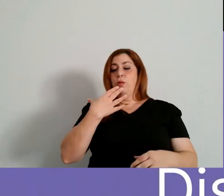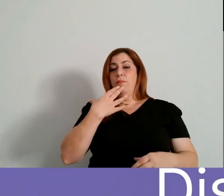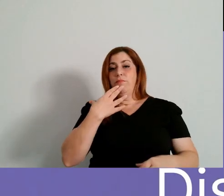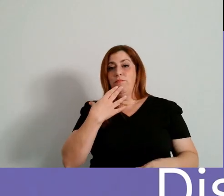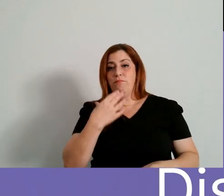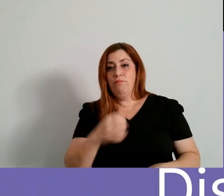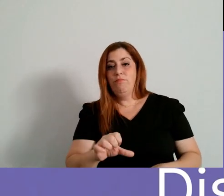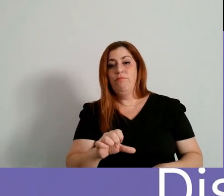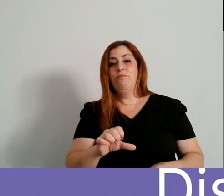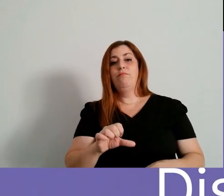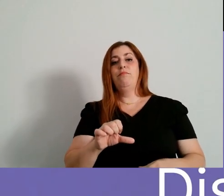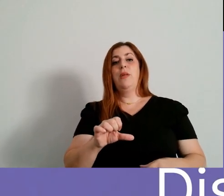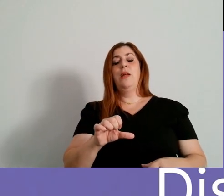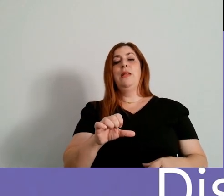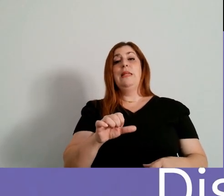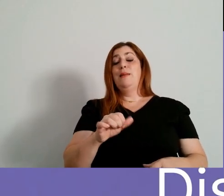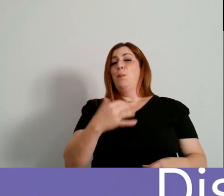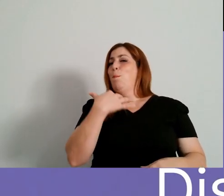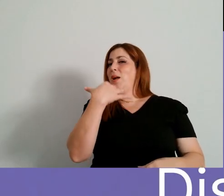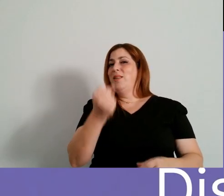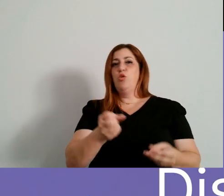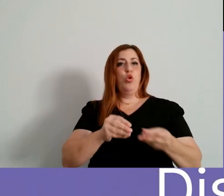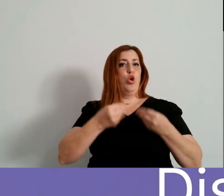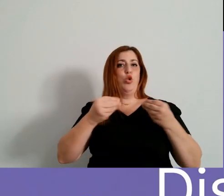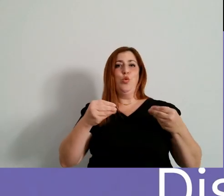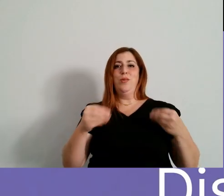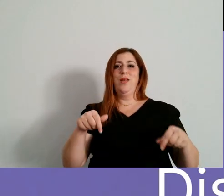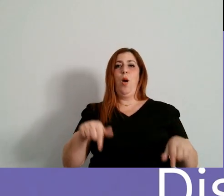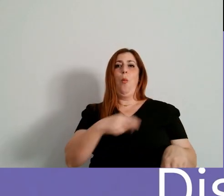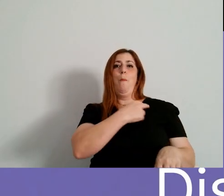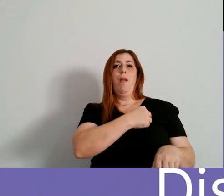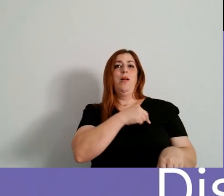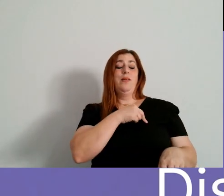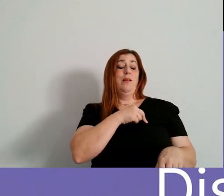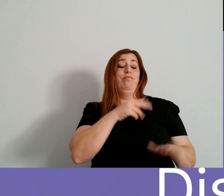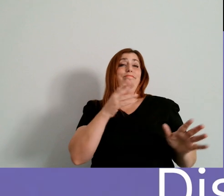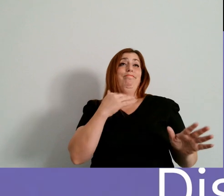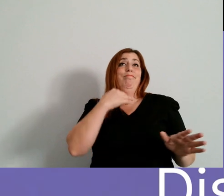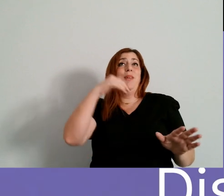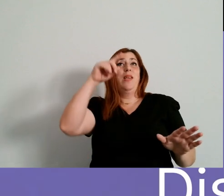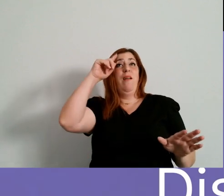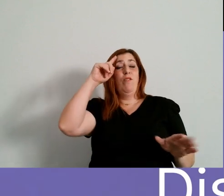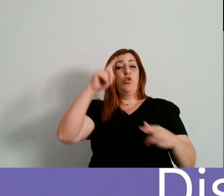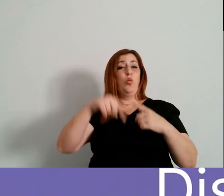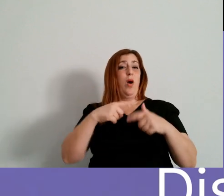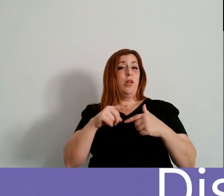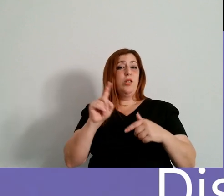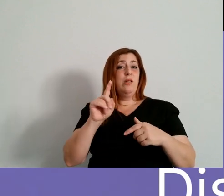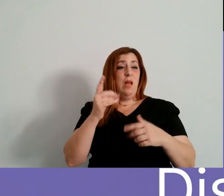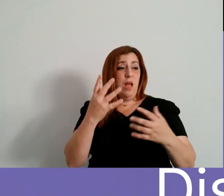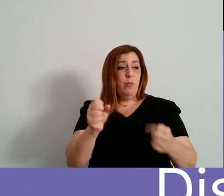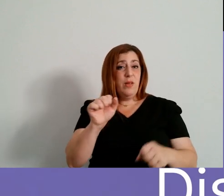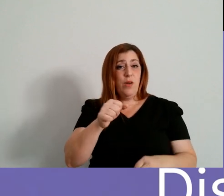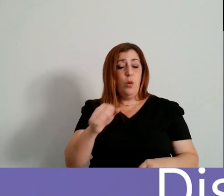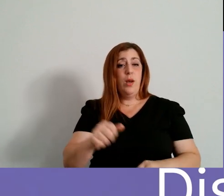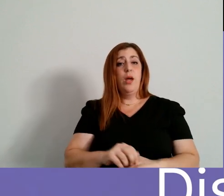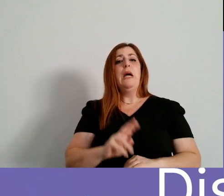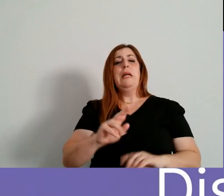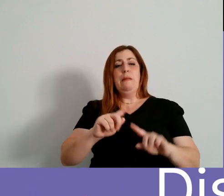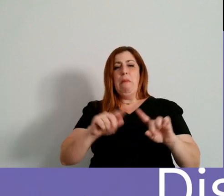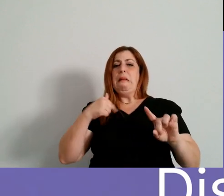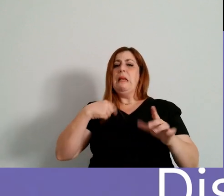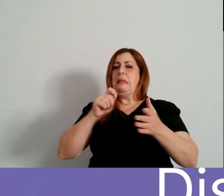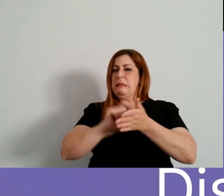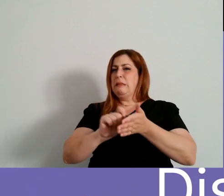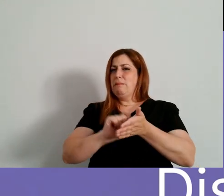not a resource, like a training resource that we do have locally in development that I know of. Again, I will take note of this.